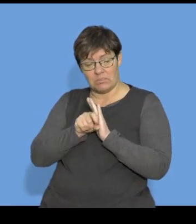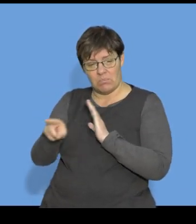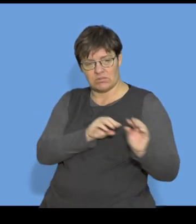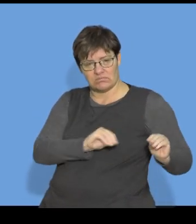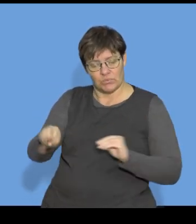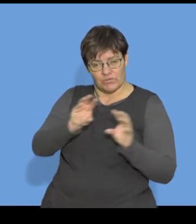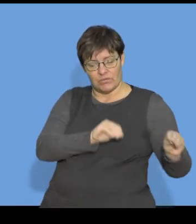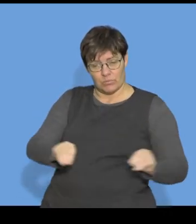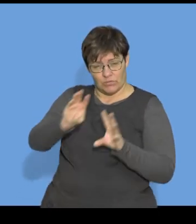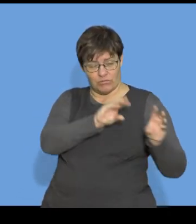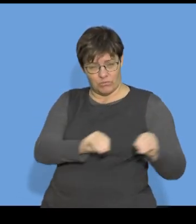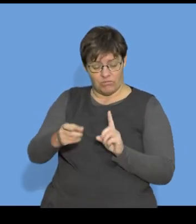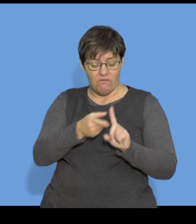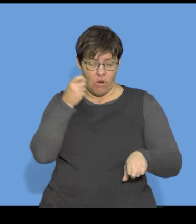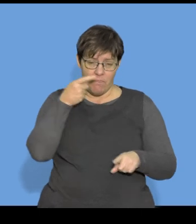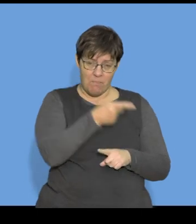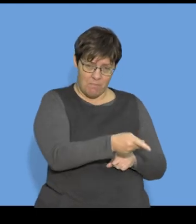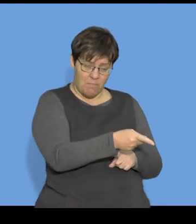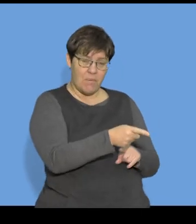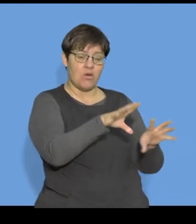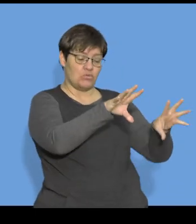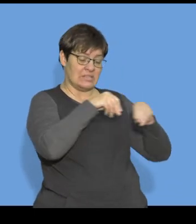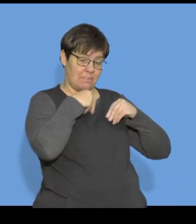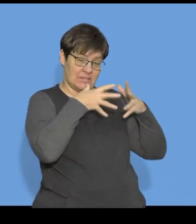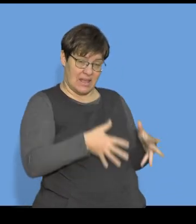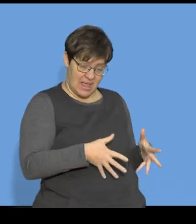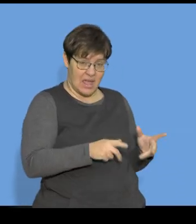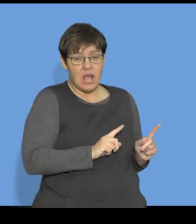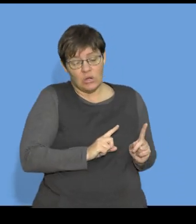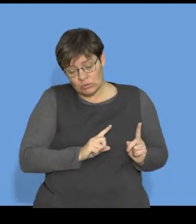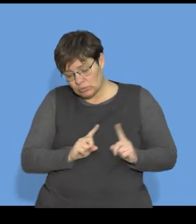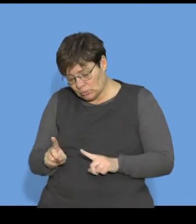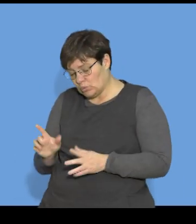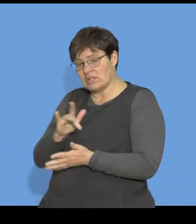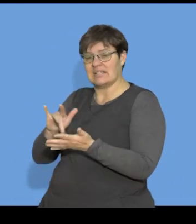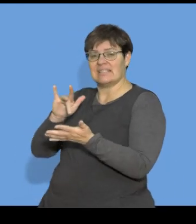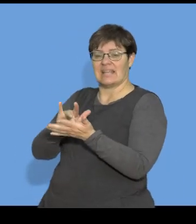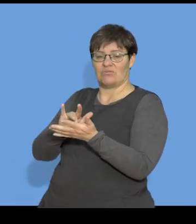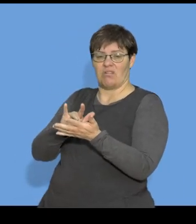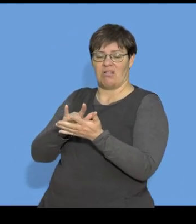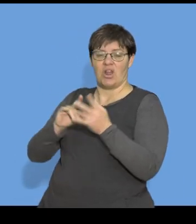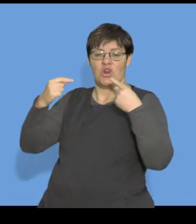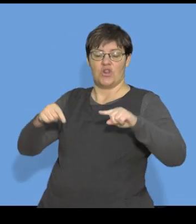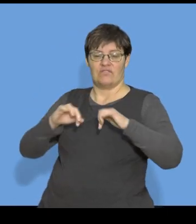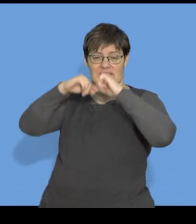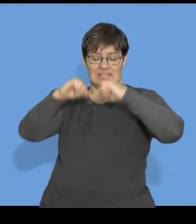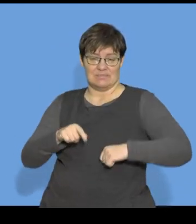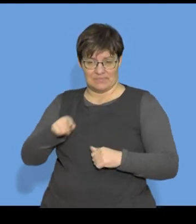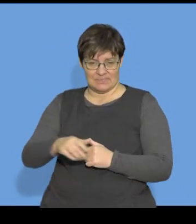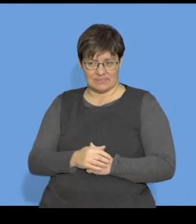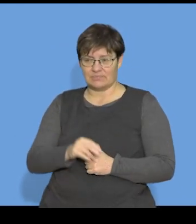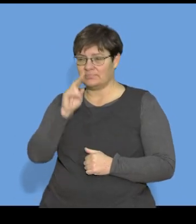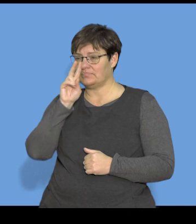transport impulses from receptor to the central nervous